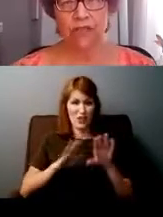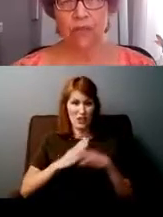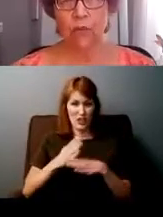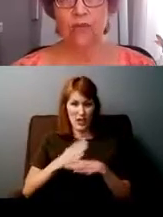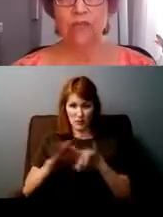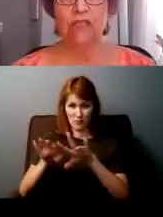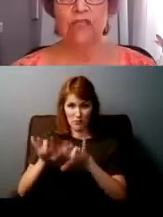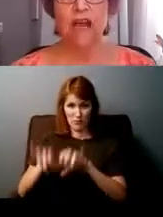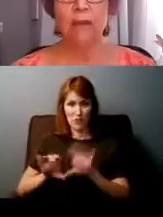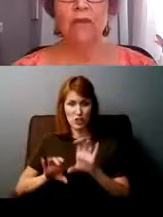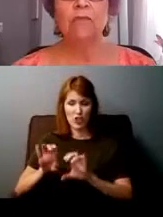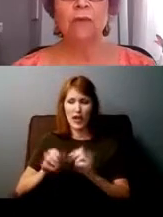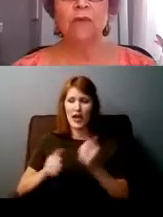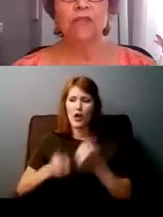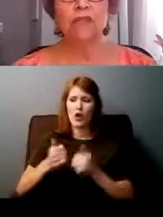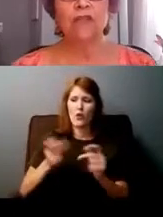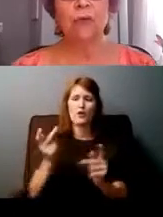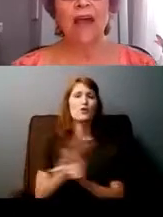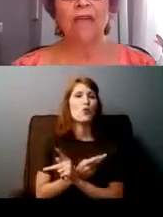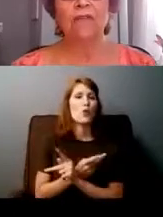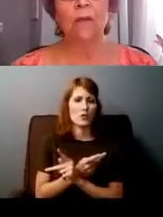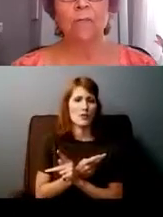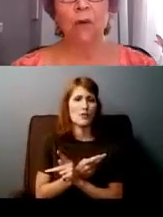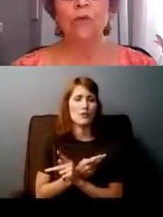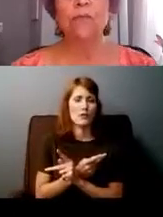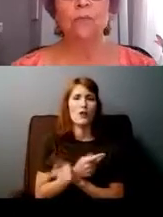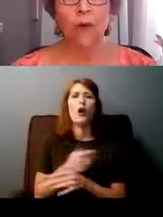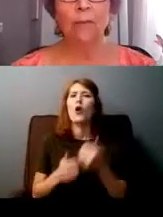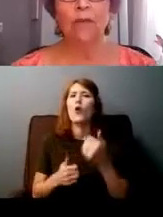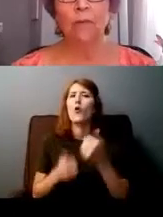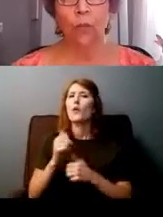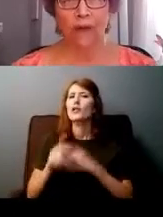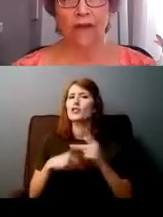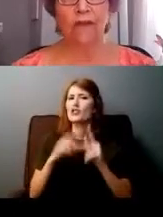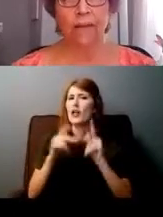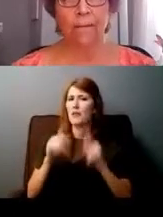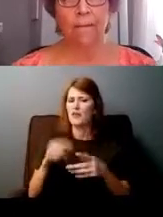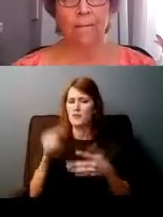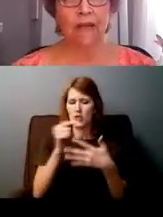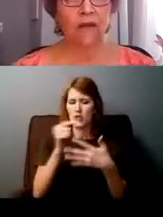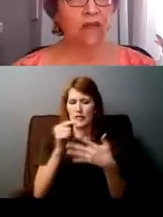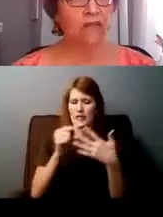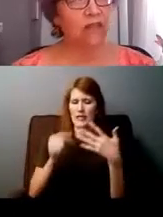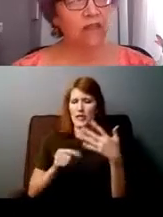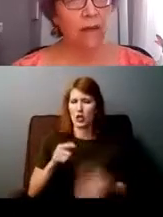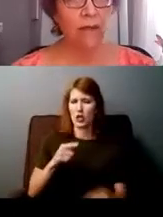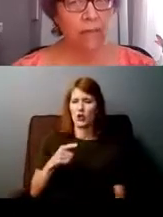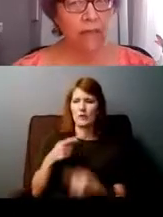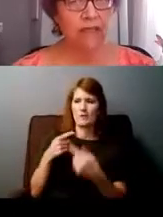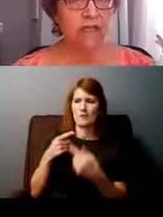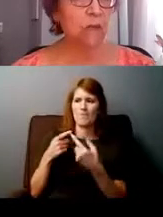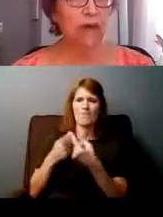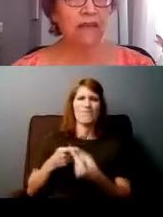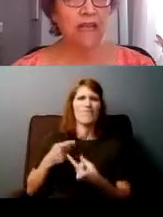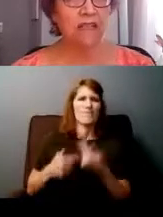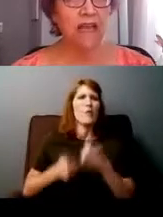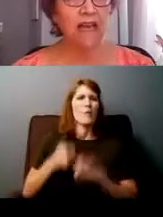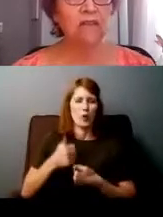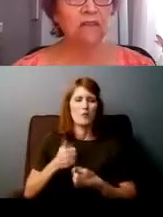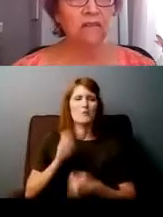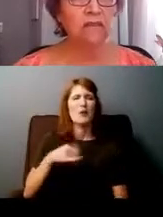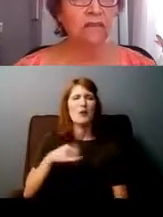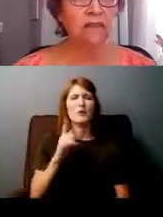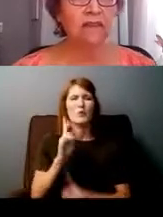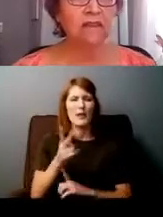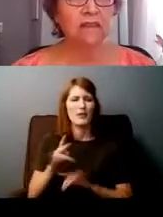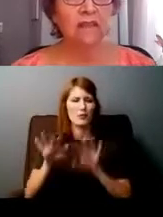worst to you? Which type of person do you have the most problem with? And I'll give you a couple of minutes to write that